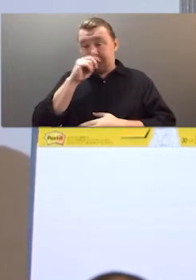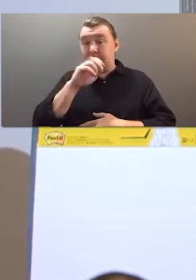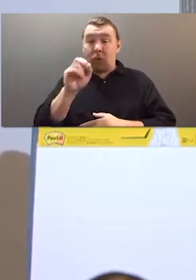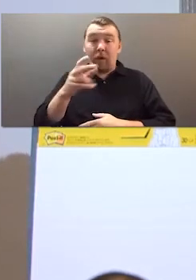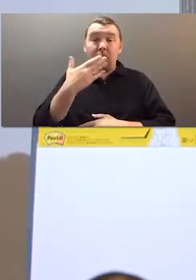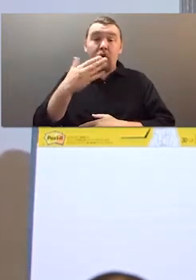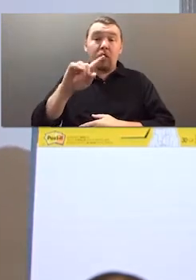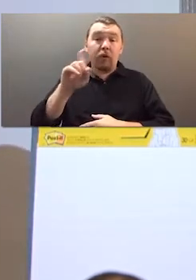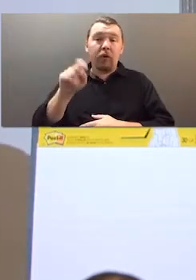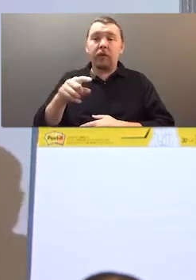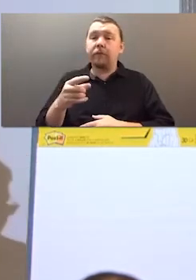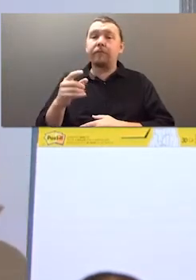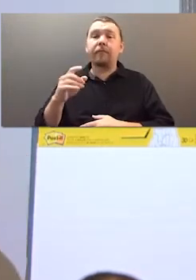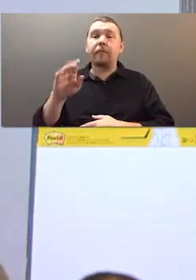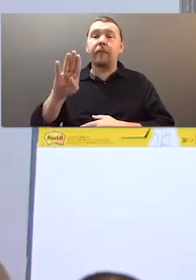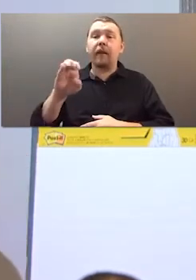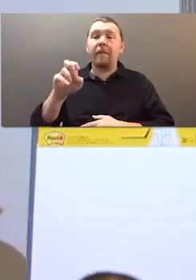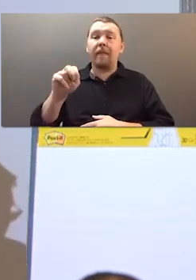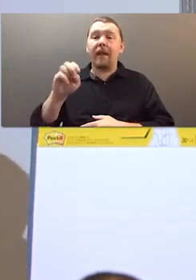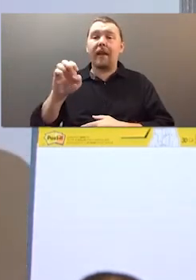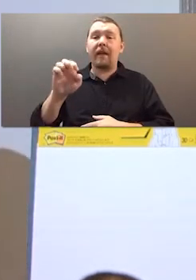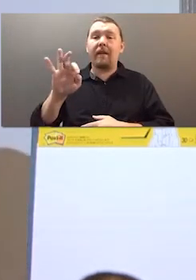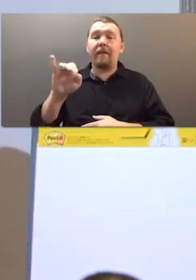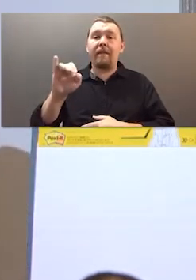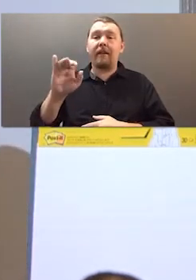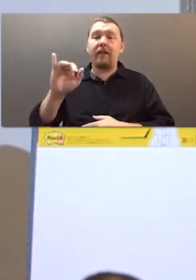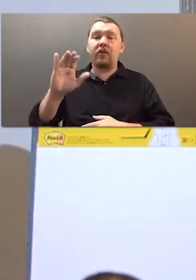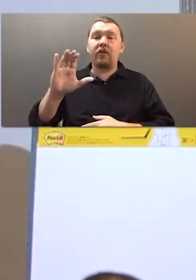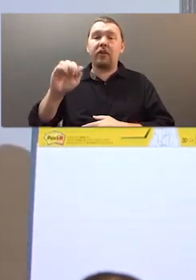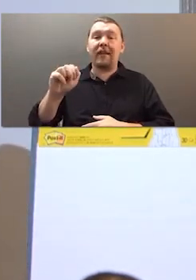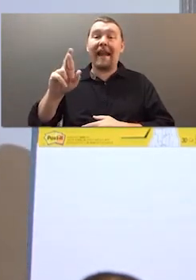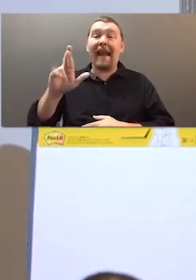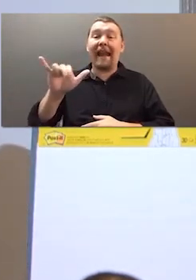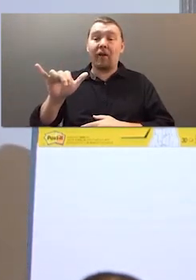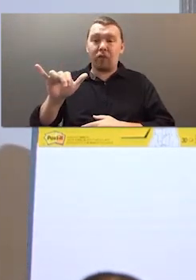good question. So what happens if a beneficiary passes away? Do we have that slide in here?